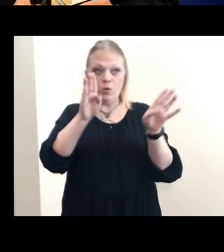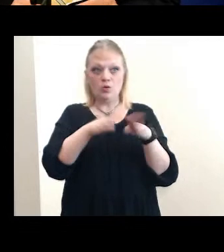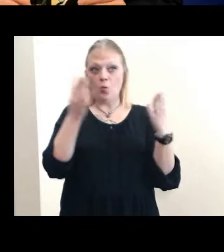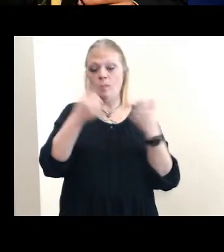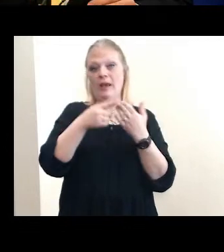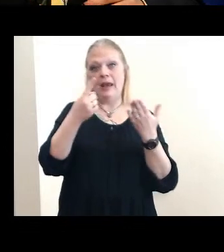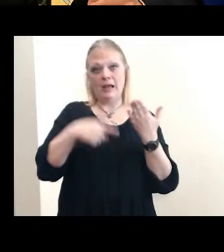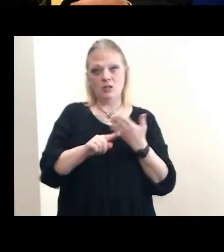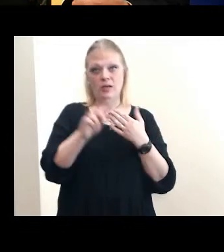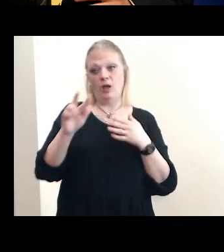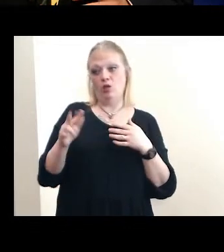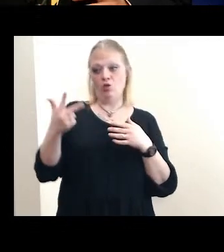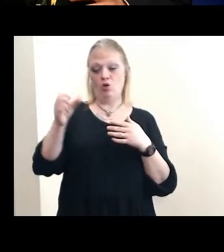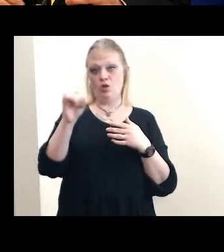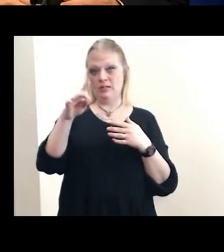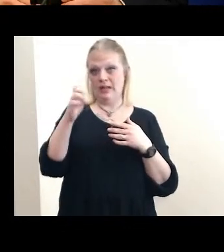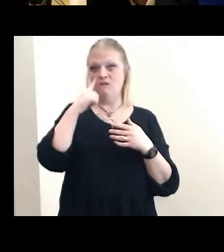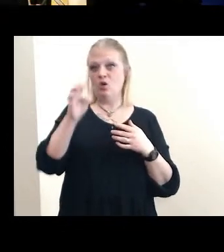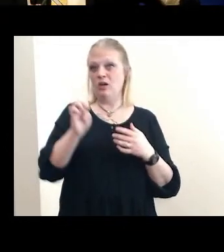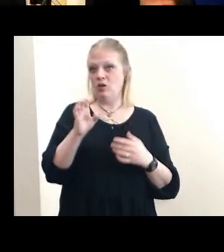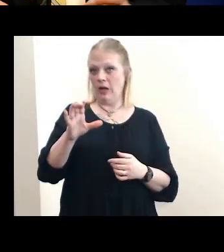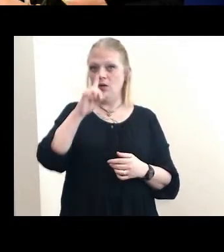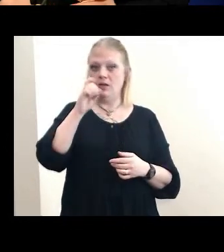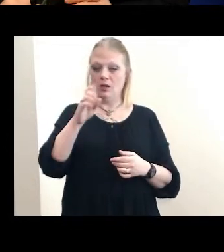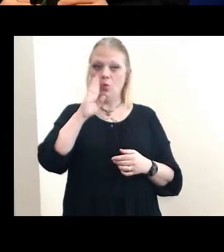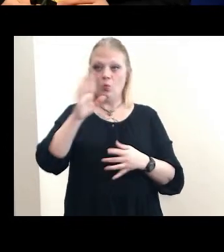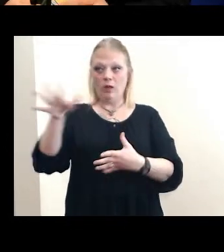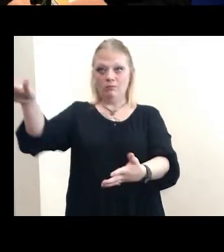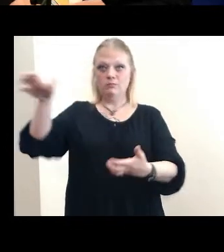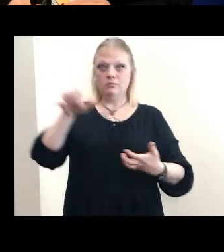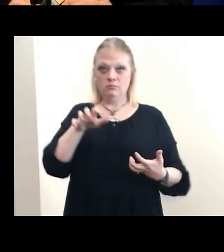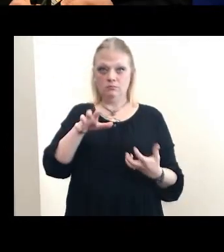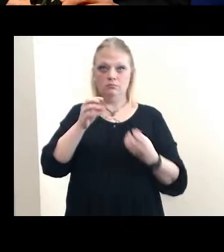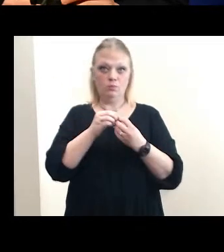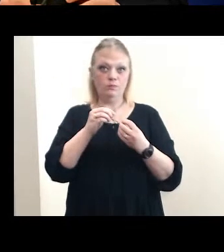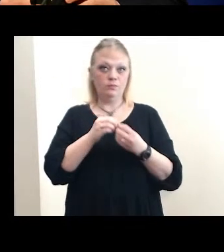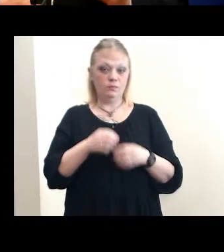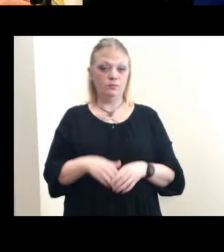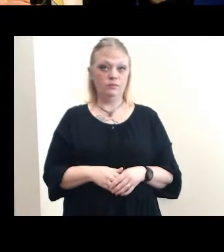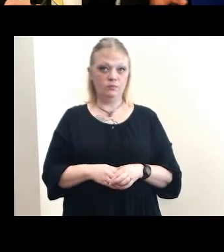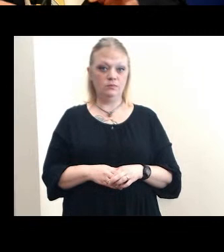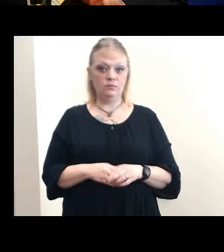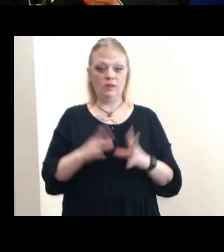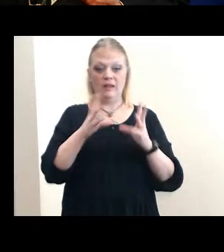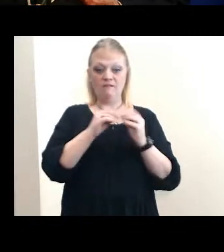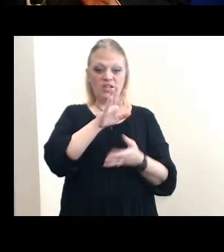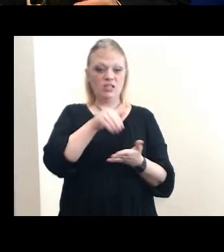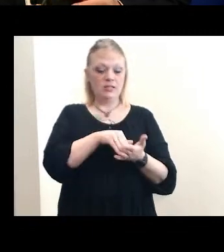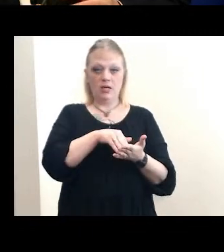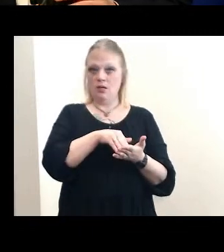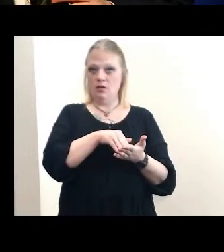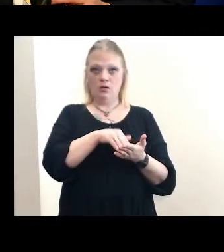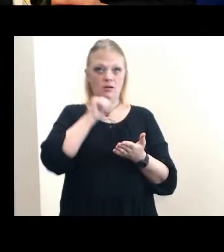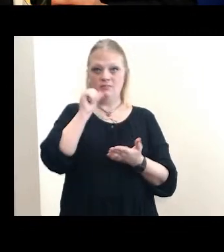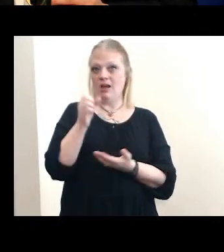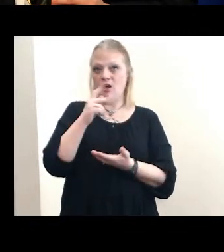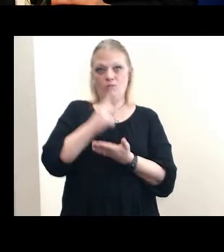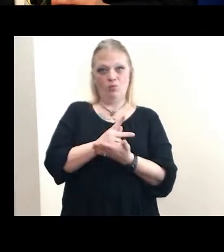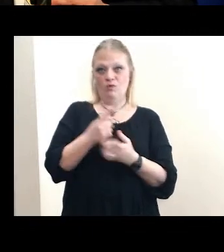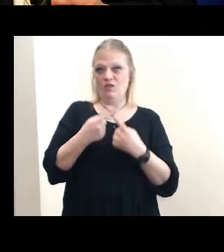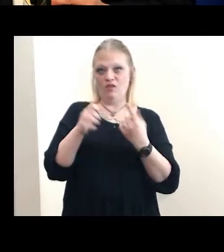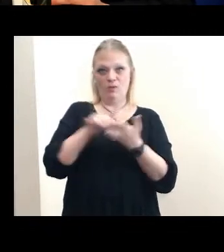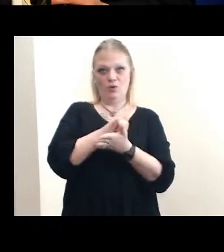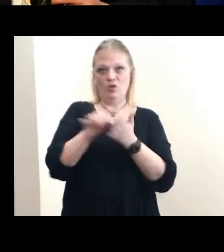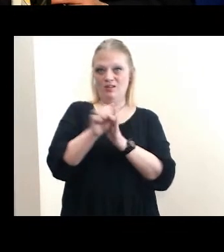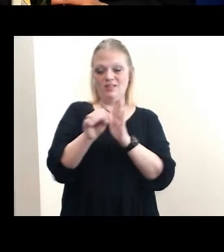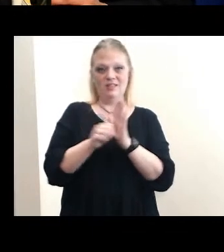next week another site for Erie County because we're going to be receiving more vaccine doses. The convention center, we have not gotten approval from New York State